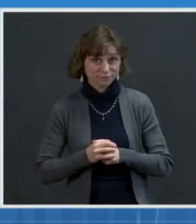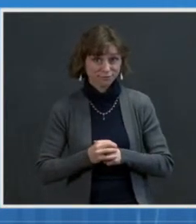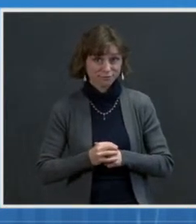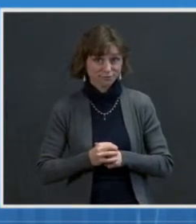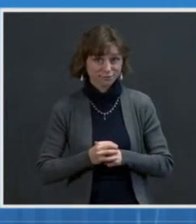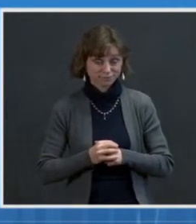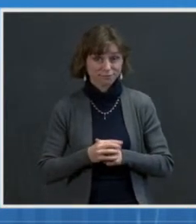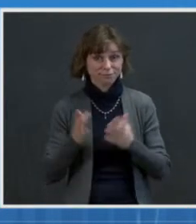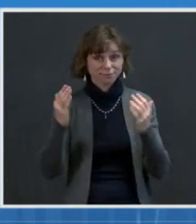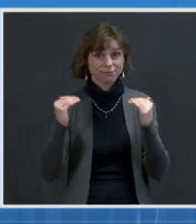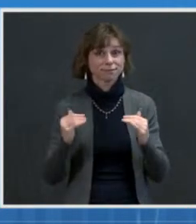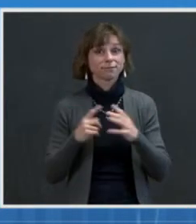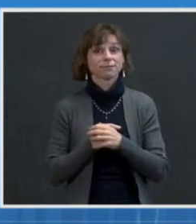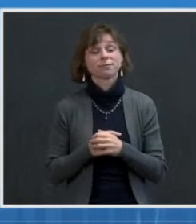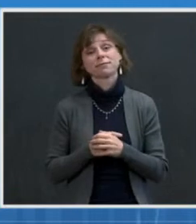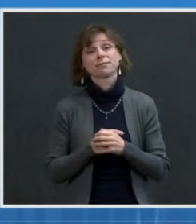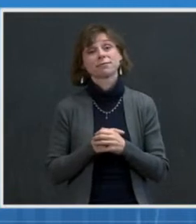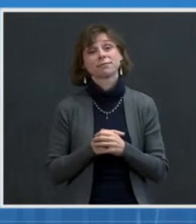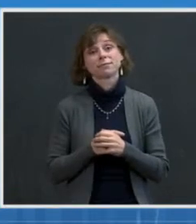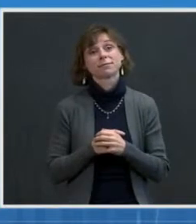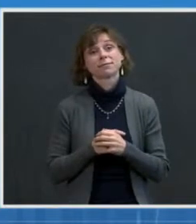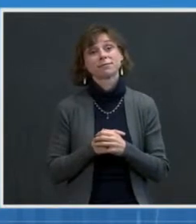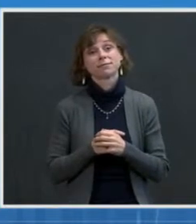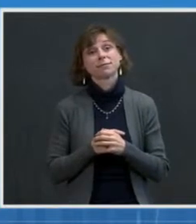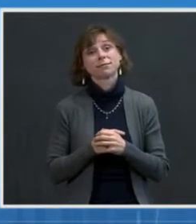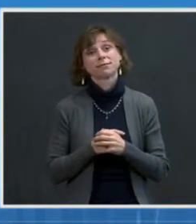Next question, please.